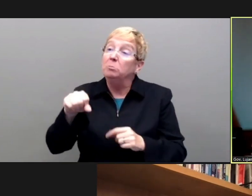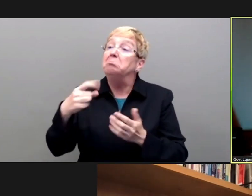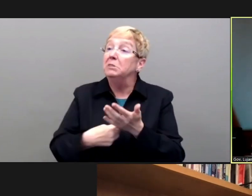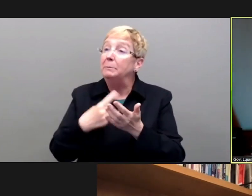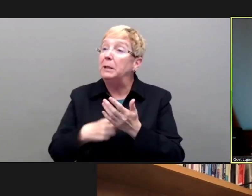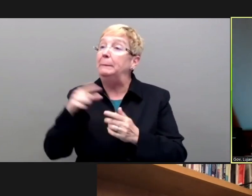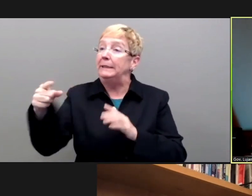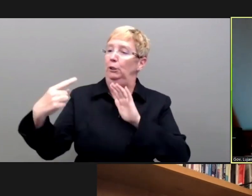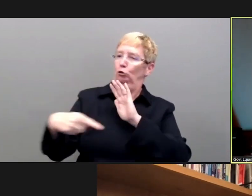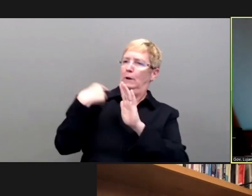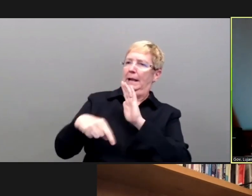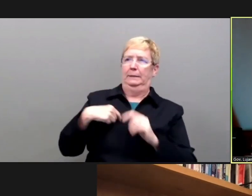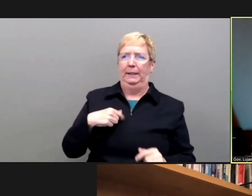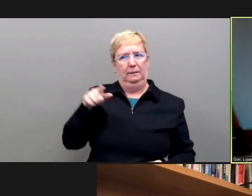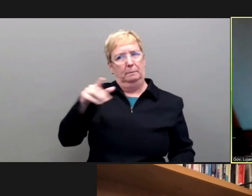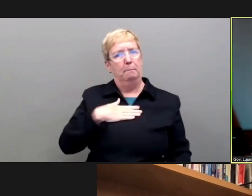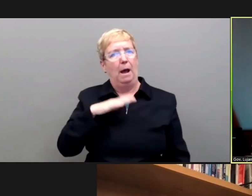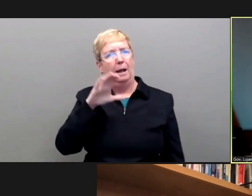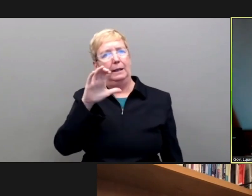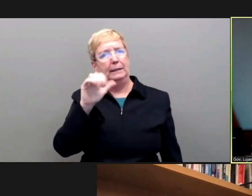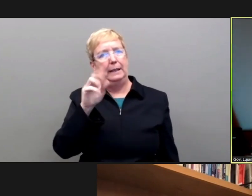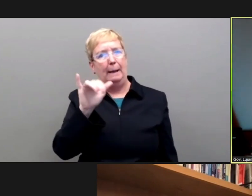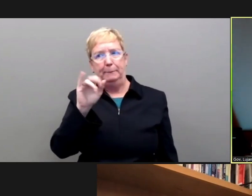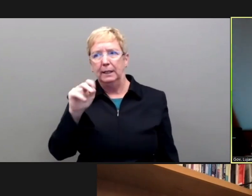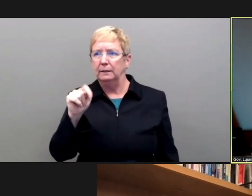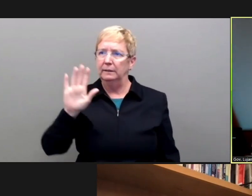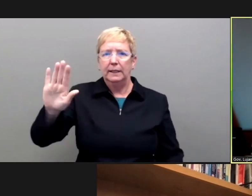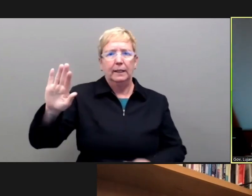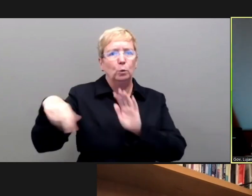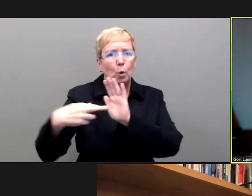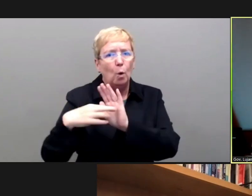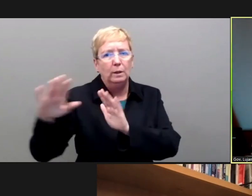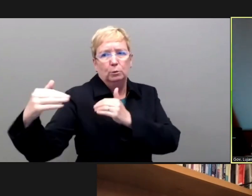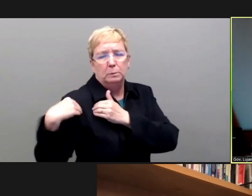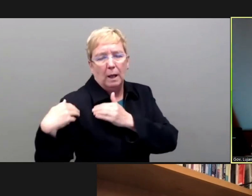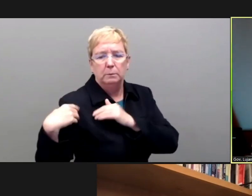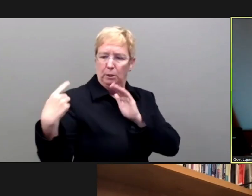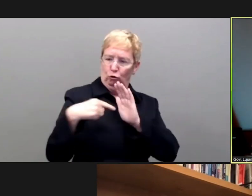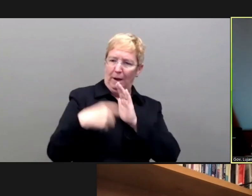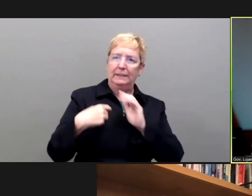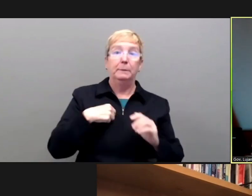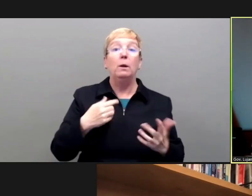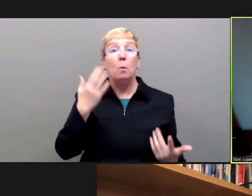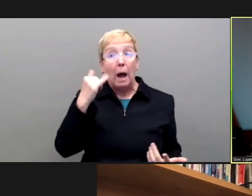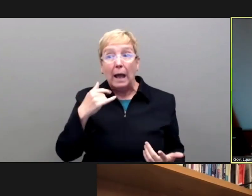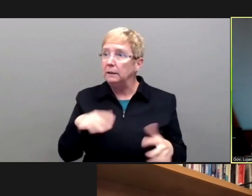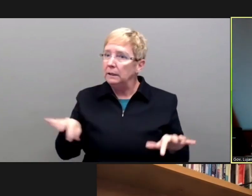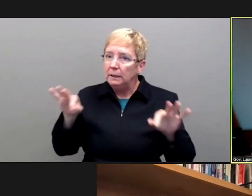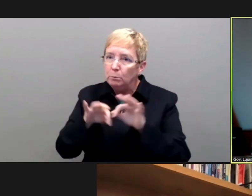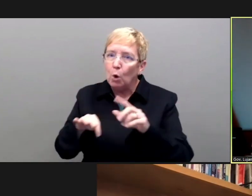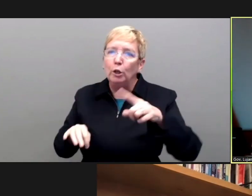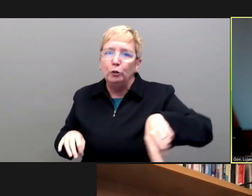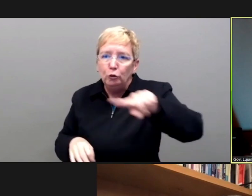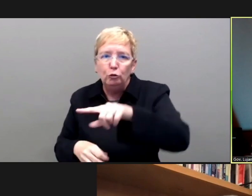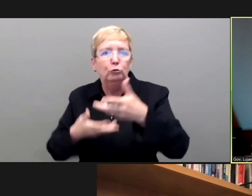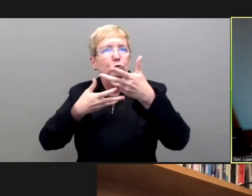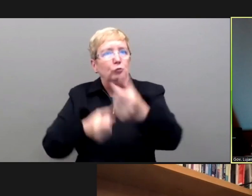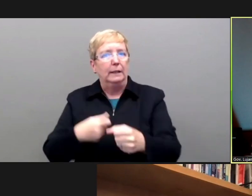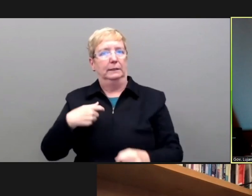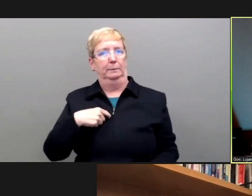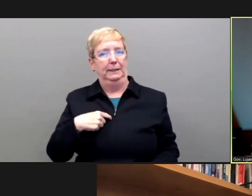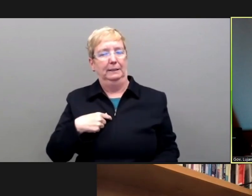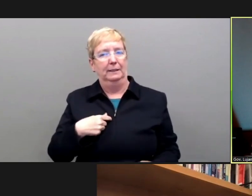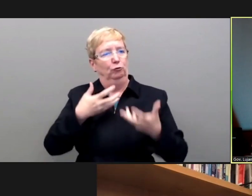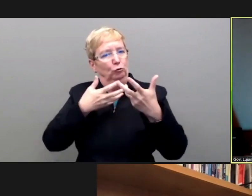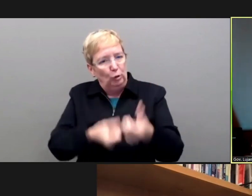that of my cabinet, because what we want New Mexicans, we want them to have trust and faith in the data that we share. And so thank you,